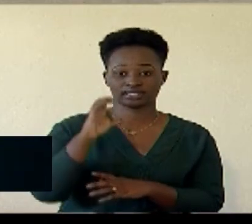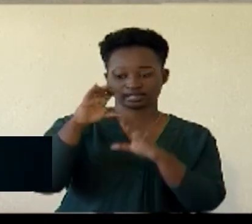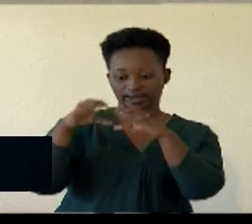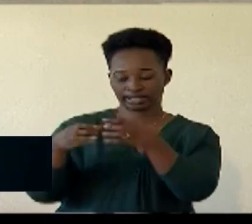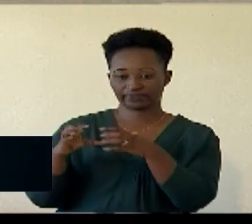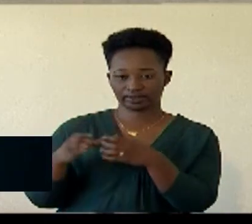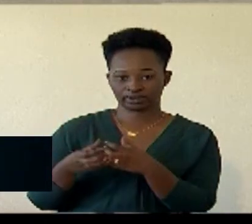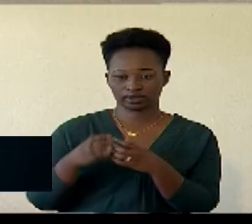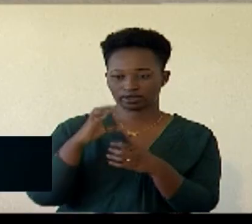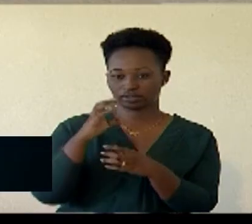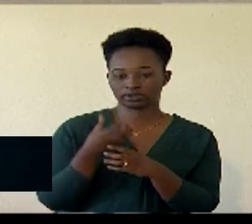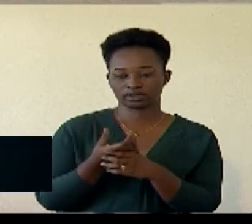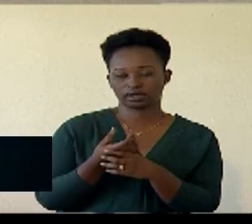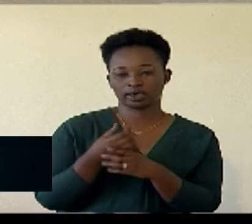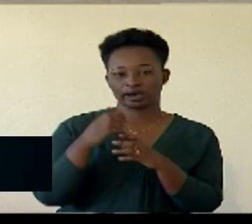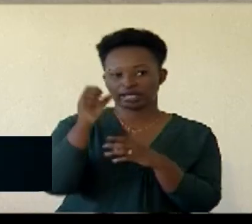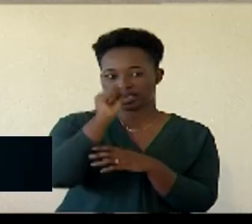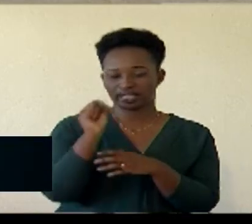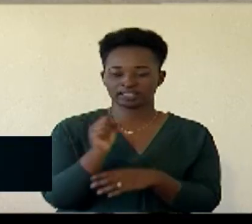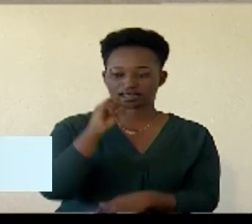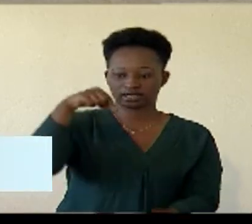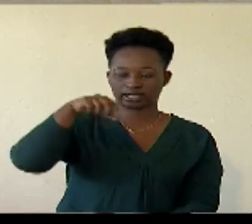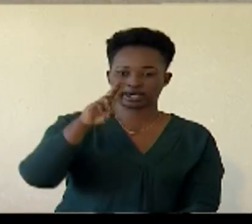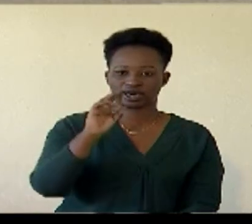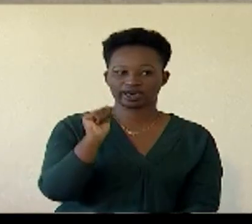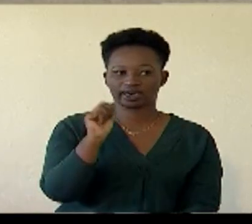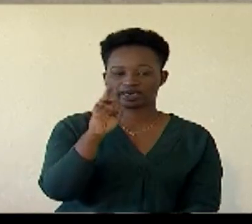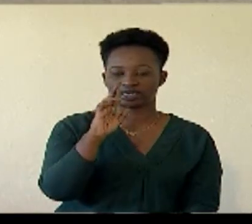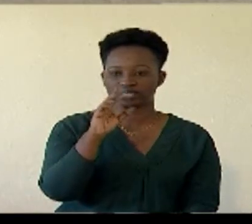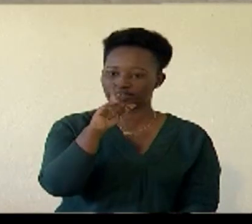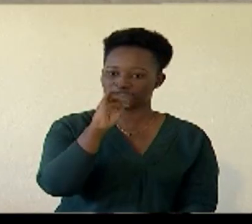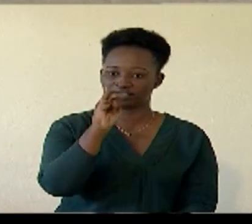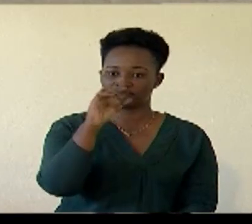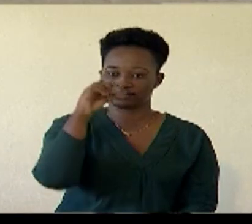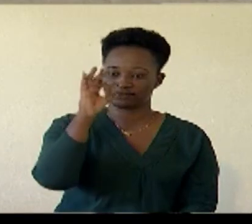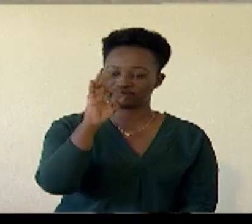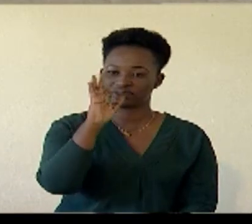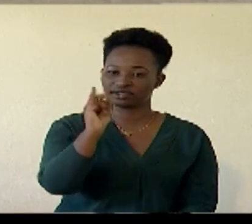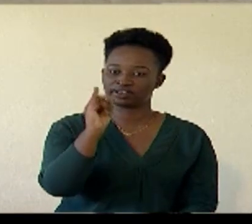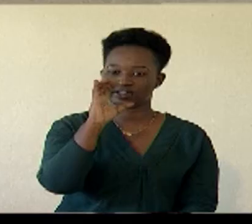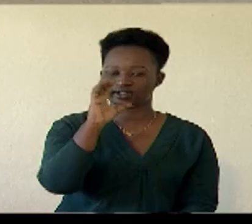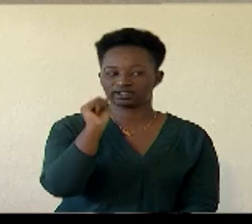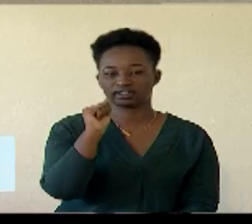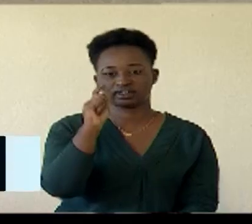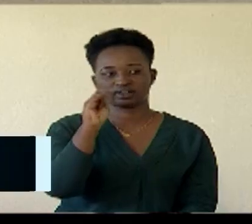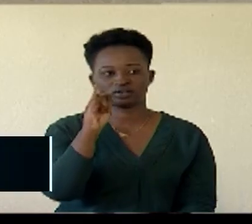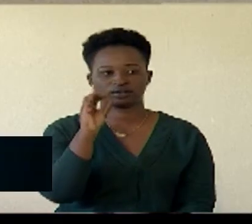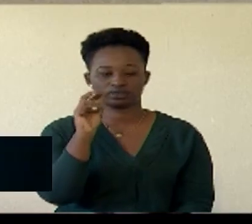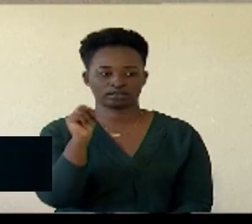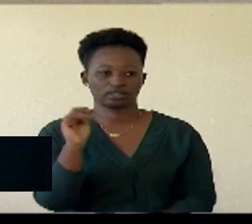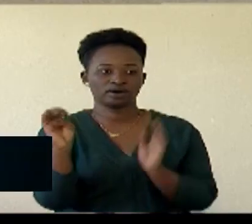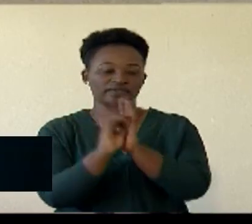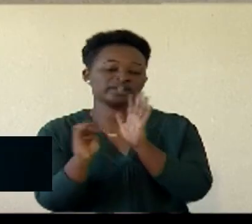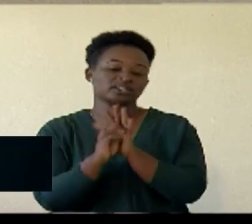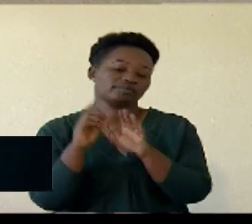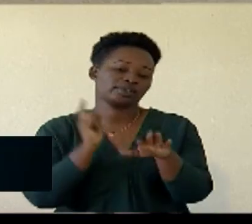the esterification, remember, with aliphatic carboxylic acids. For example, if you have